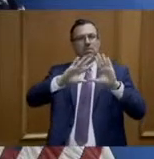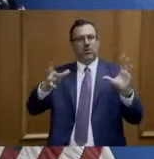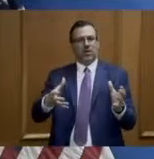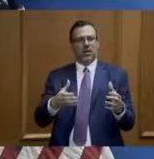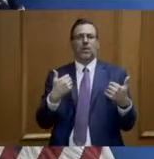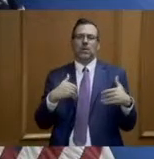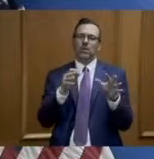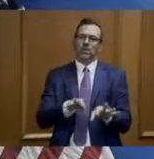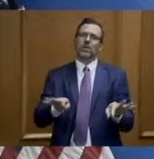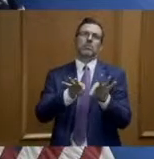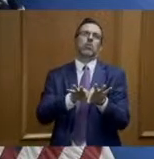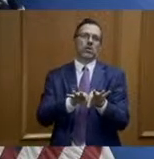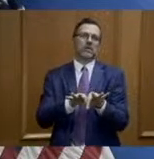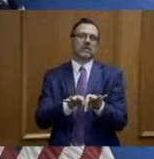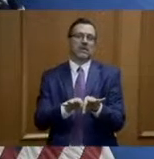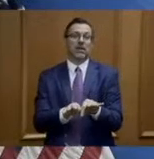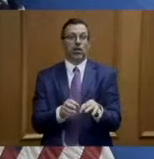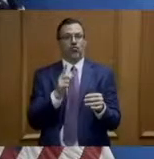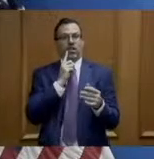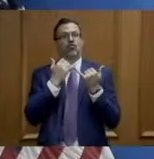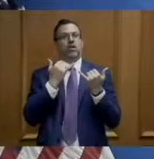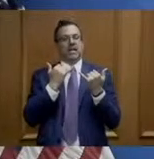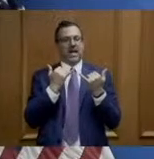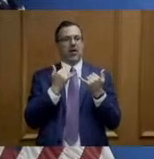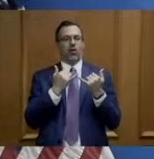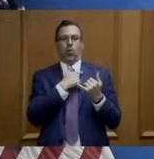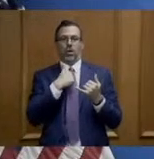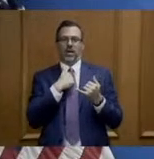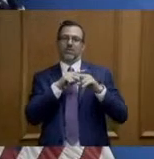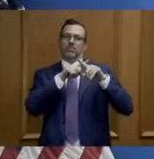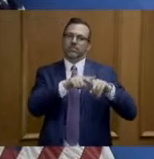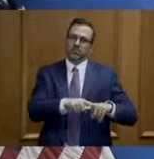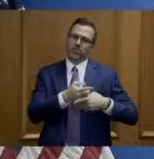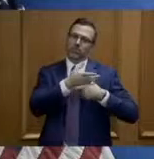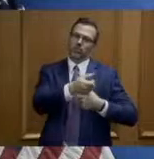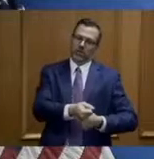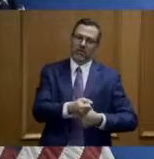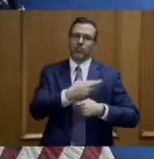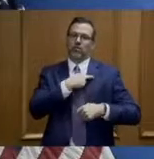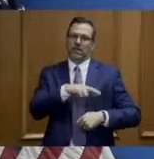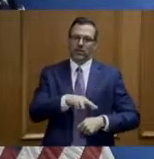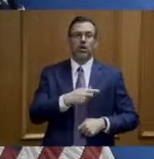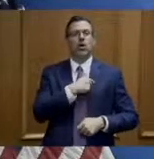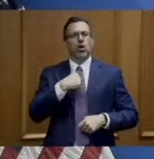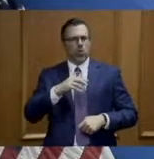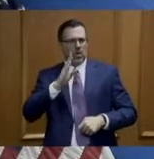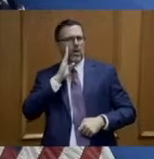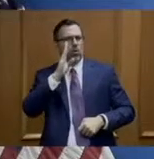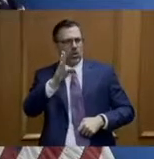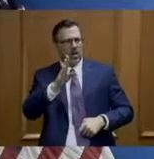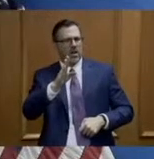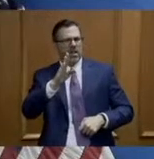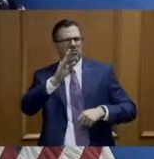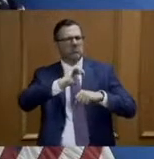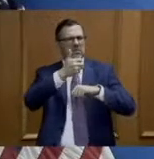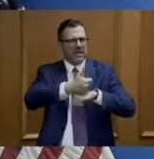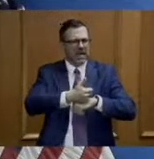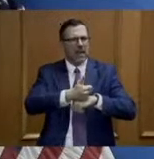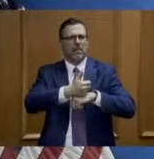important, even more so in the midst of crisis, and we want all churches to remember that. We will be issuing